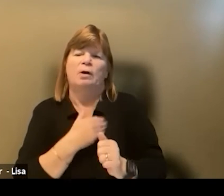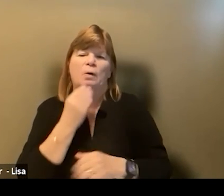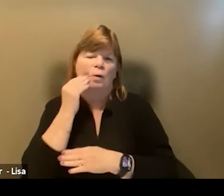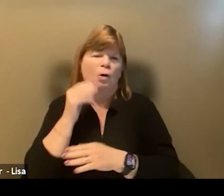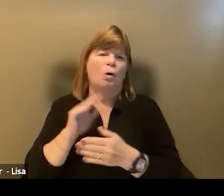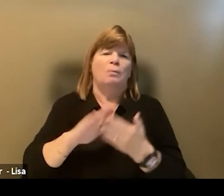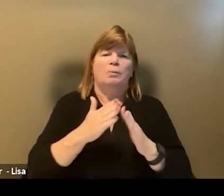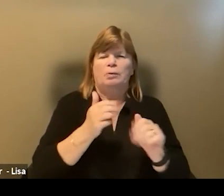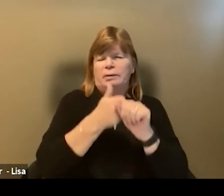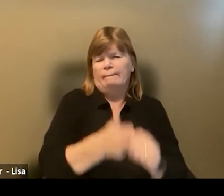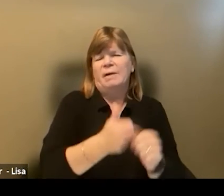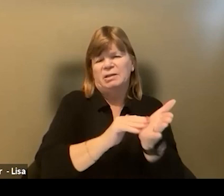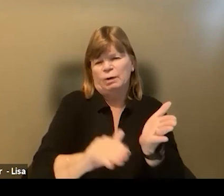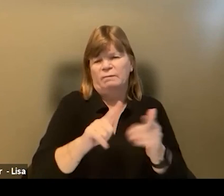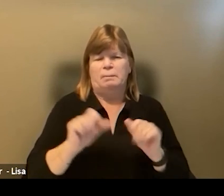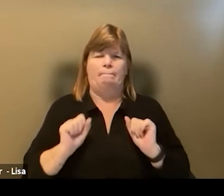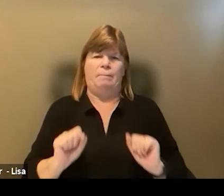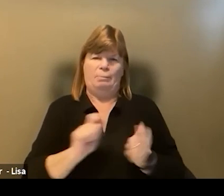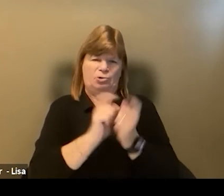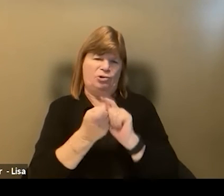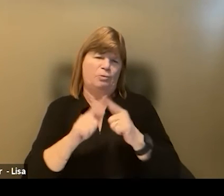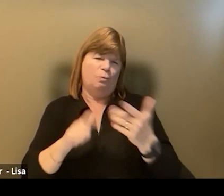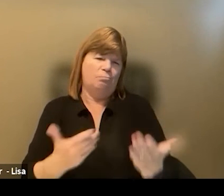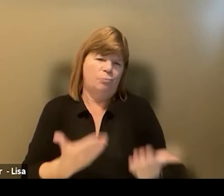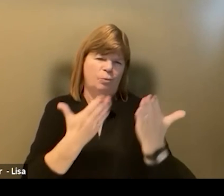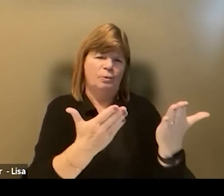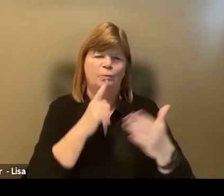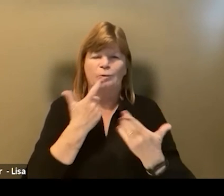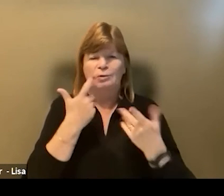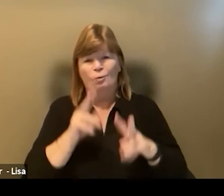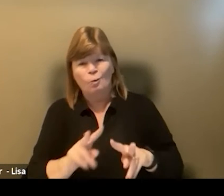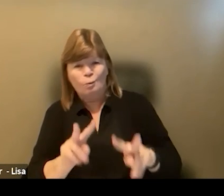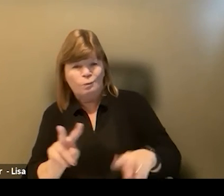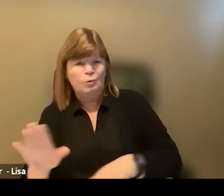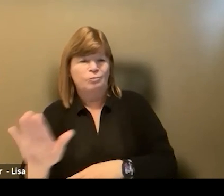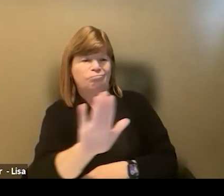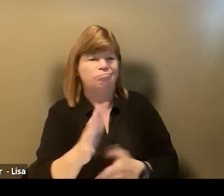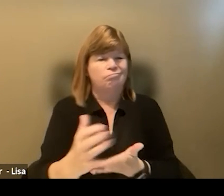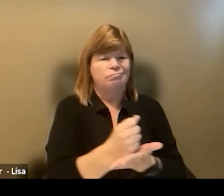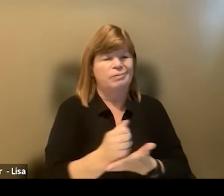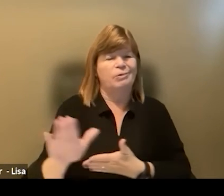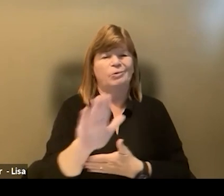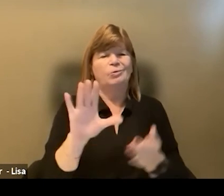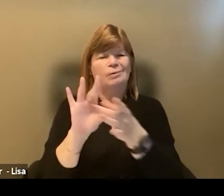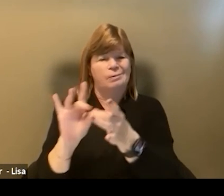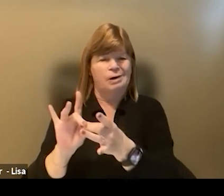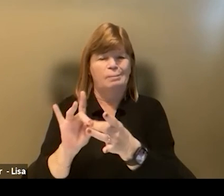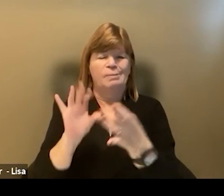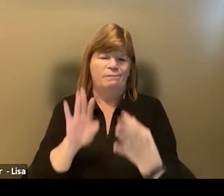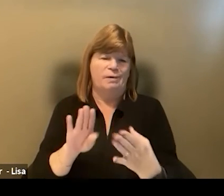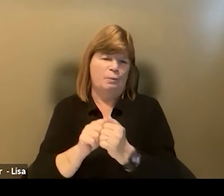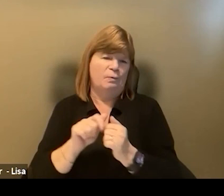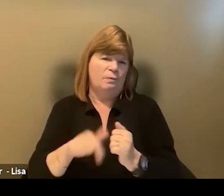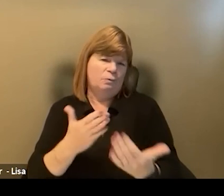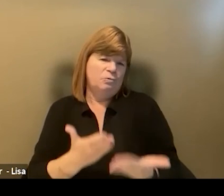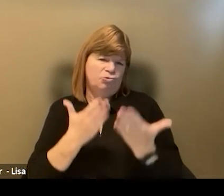community-based services waivers and the potential changes that we are proposing. We really look forward to receiving your public comment and feedback on these